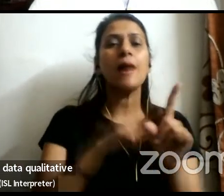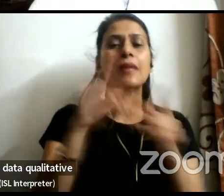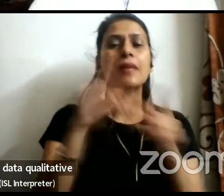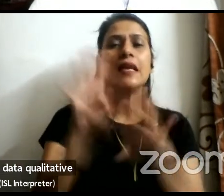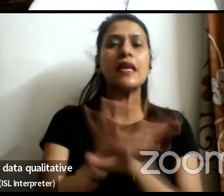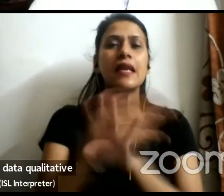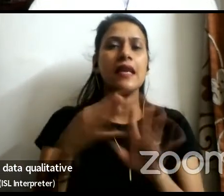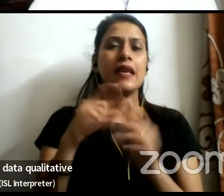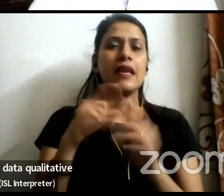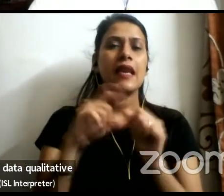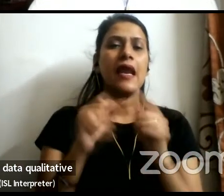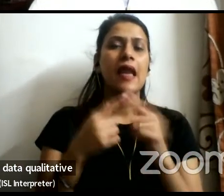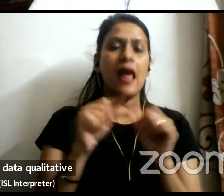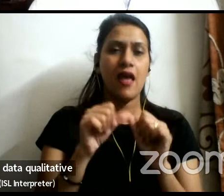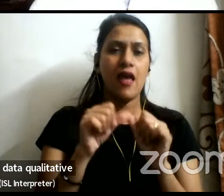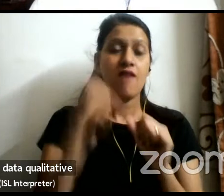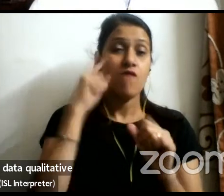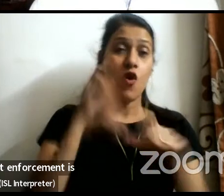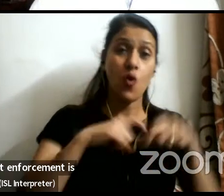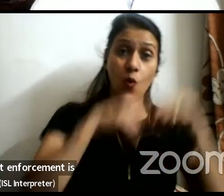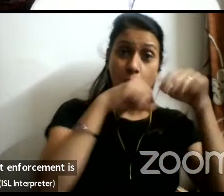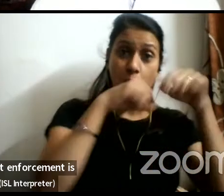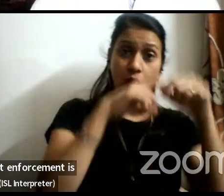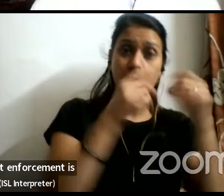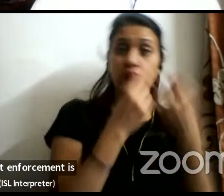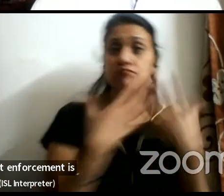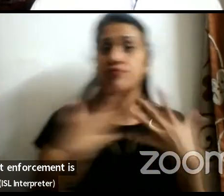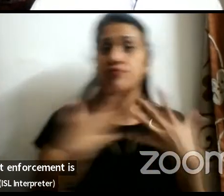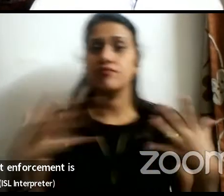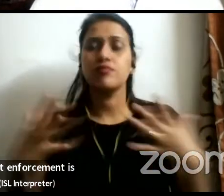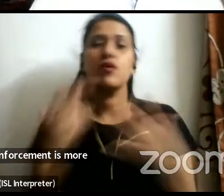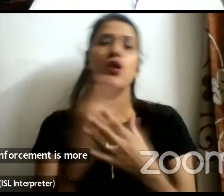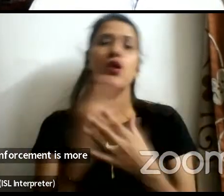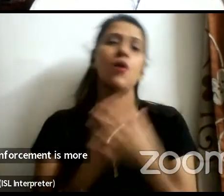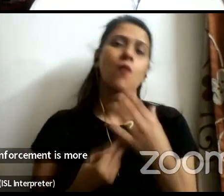that enforcement is more grounded in data? This is the question. Yeah.